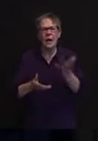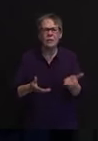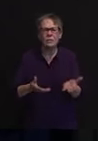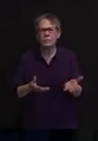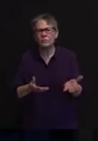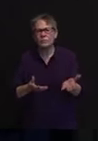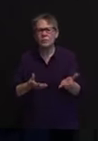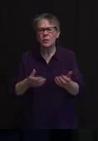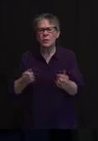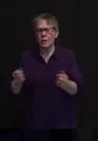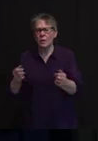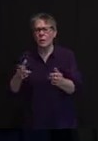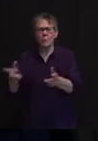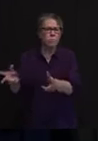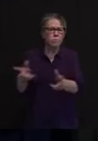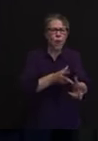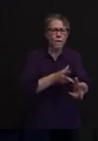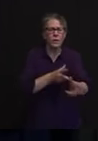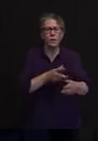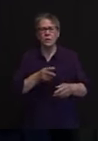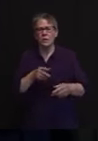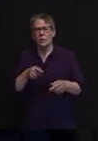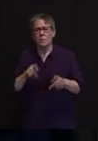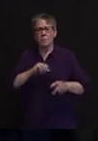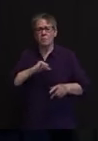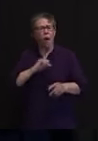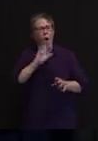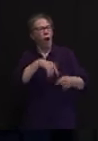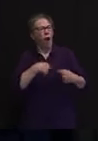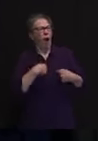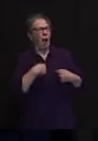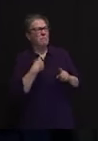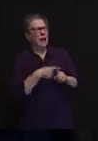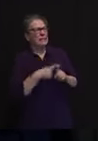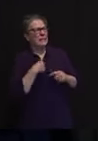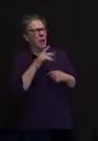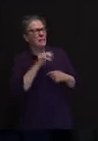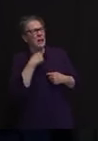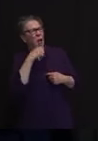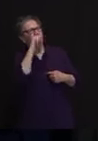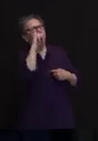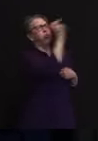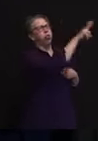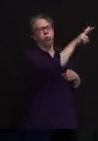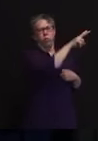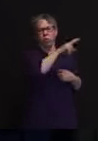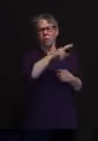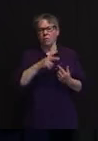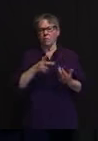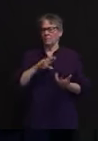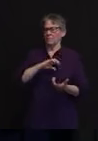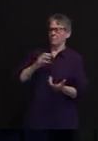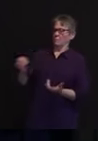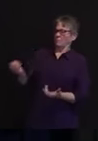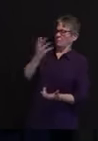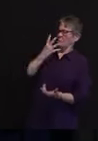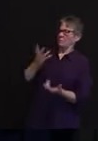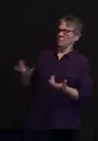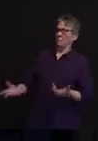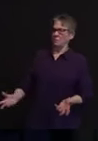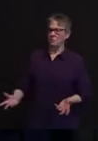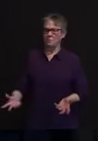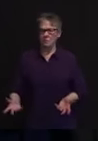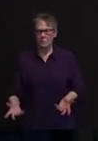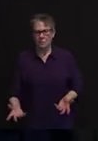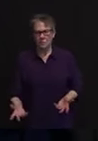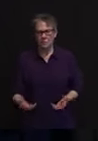Police Department issued 85 EO violations and closed 7 businesses over the weekend. A subject left her house